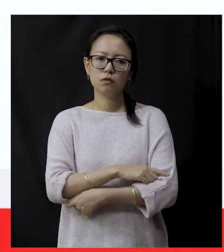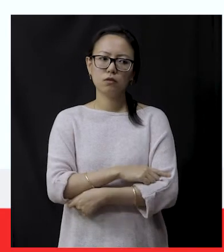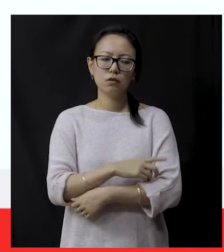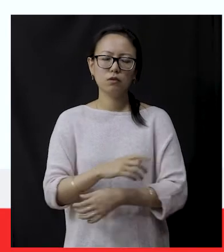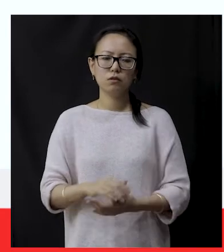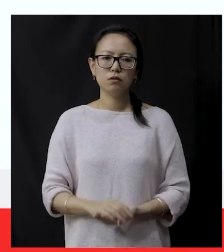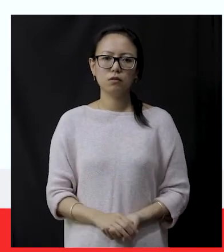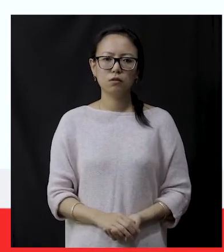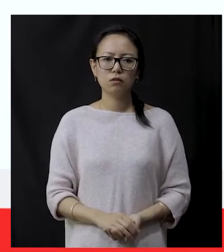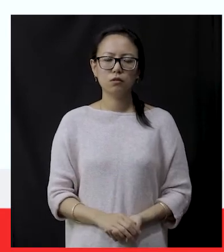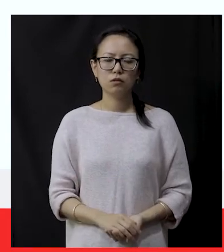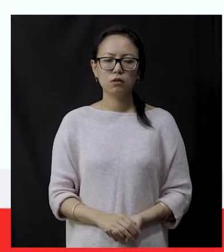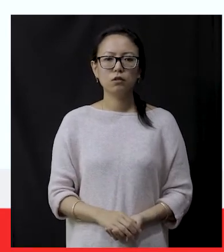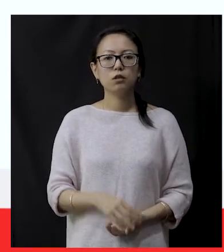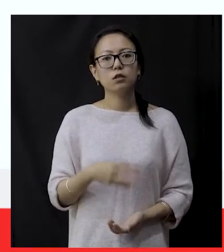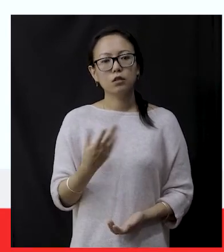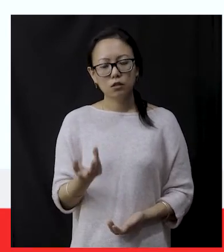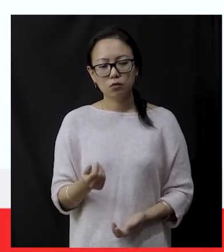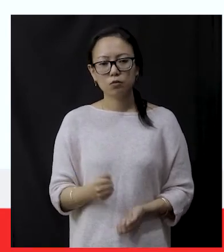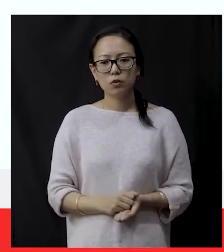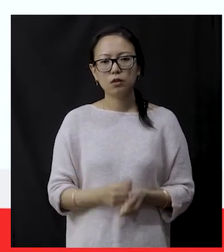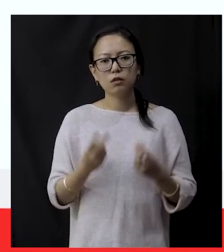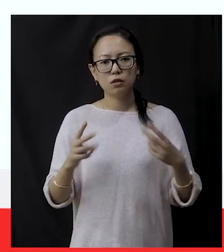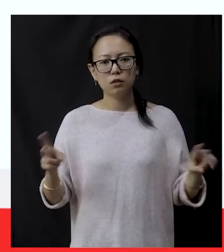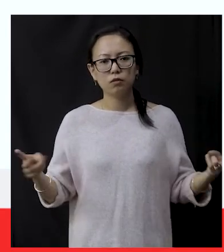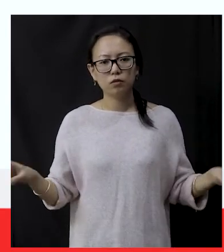we have different seasons.